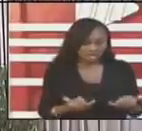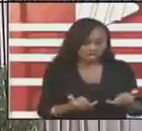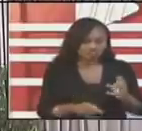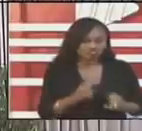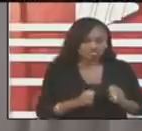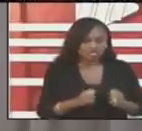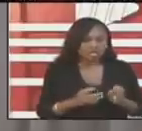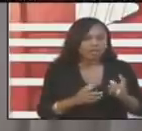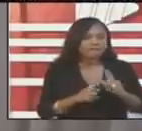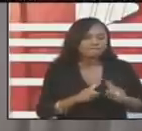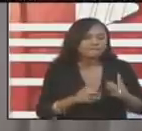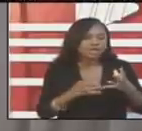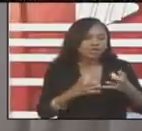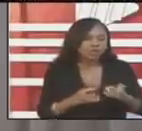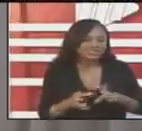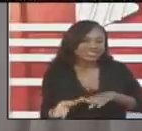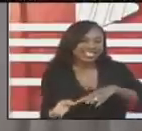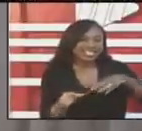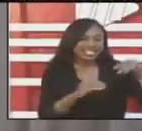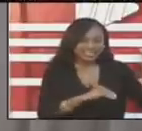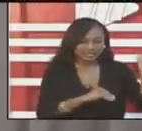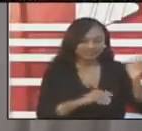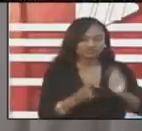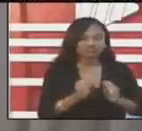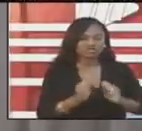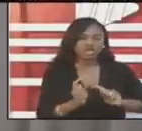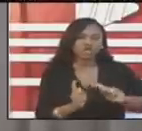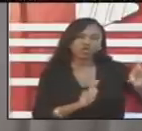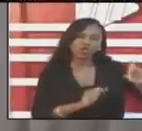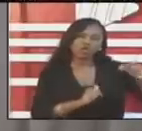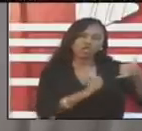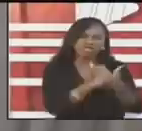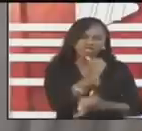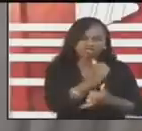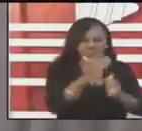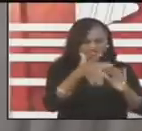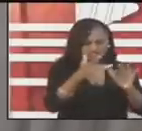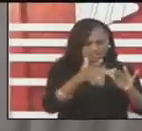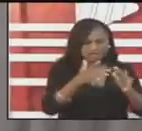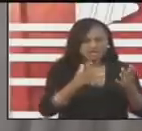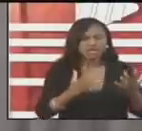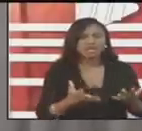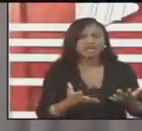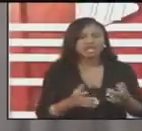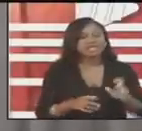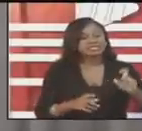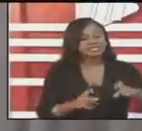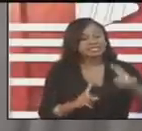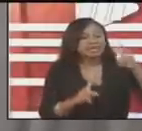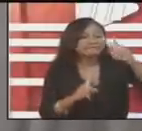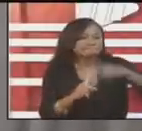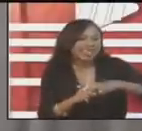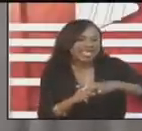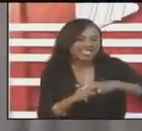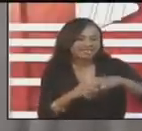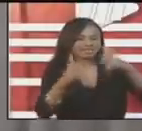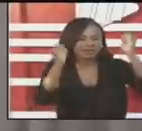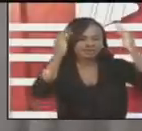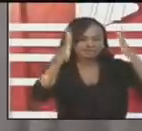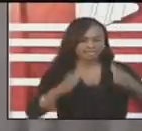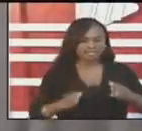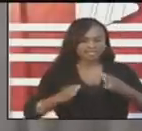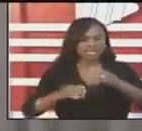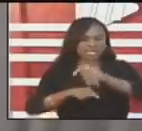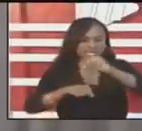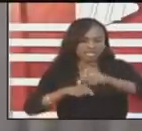is really to apply to the Minister of National Security for an exemption in the first instance to leave the country. So I think that's basically the process.